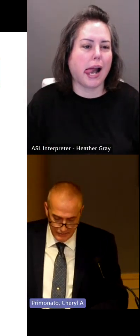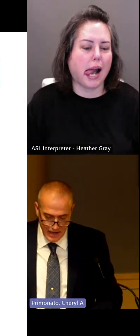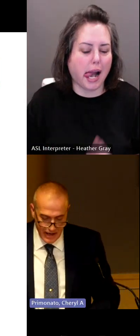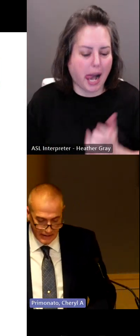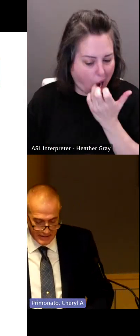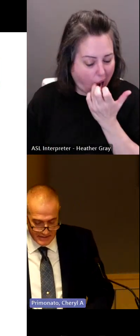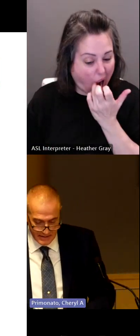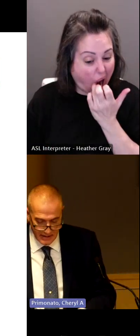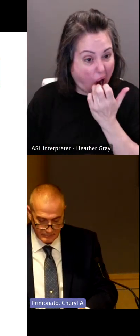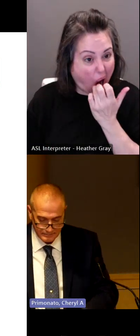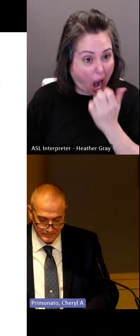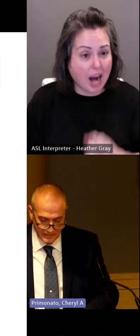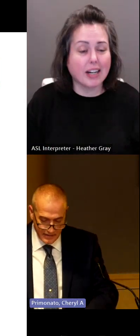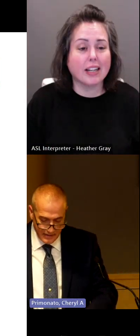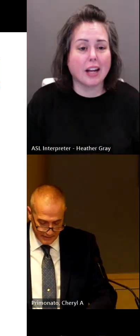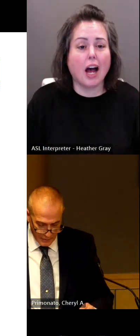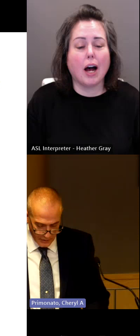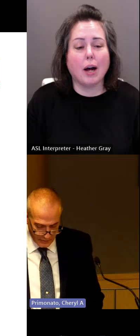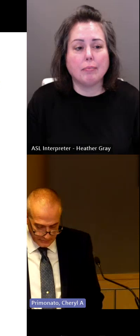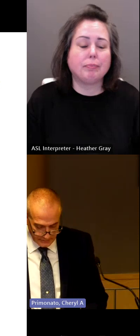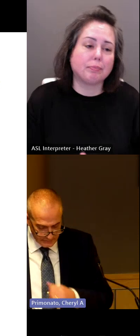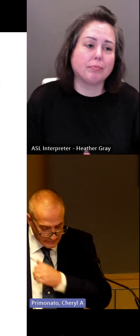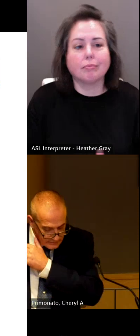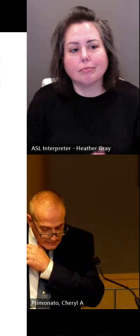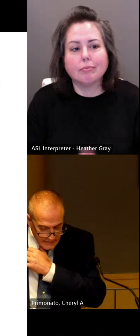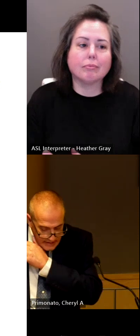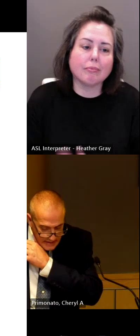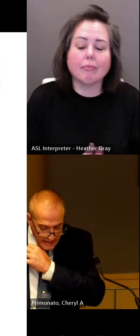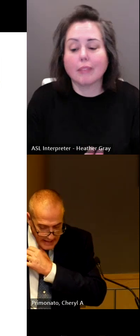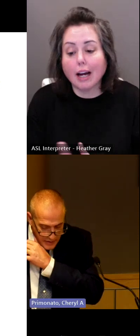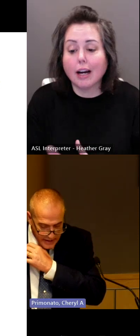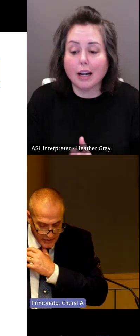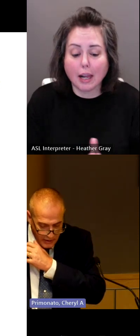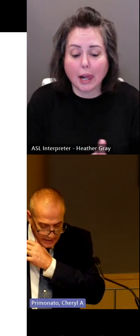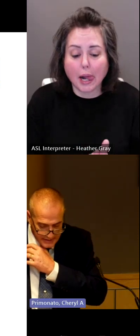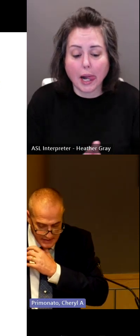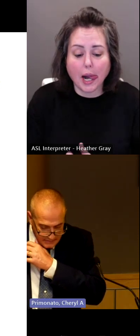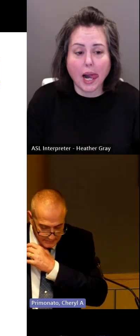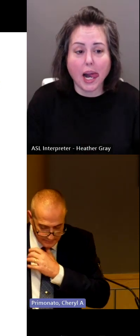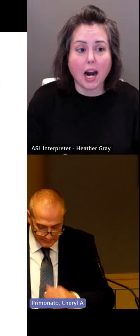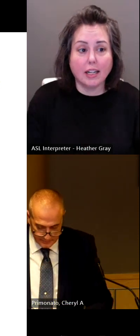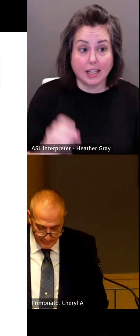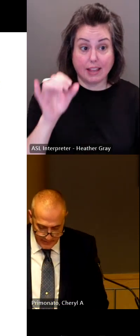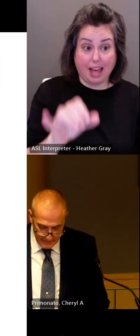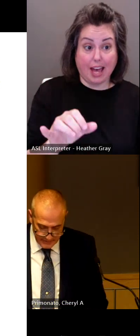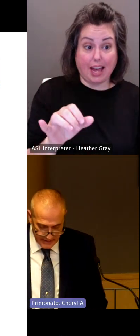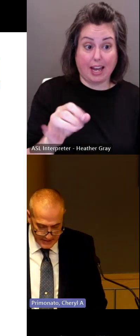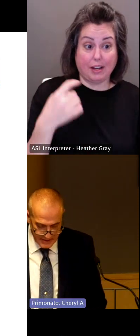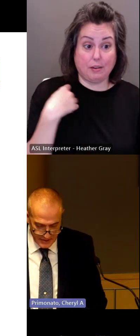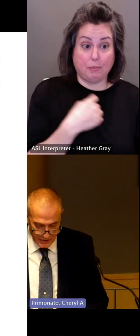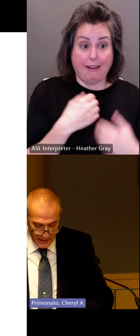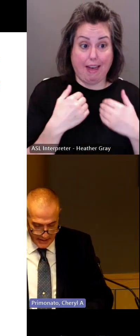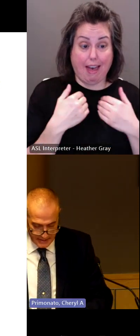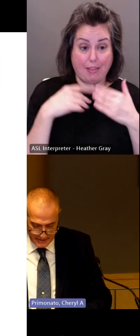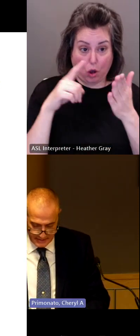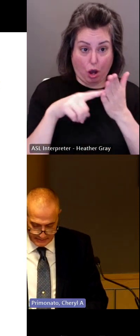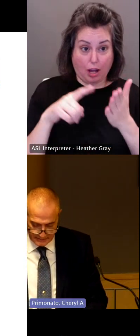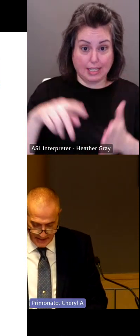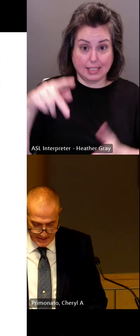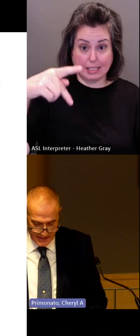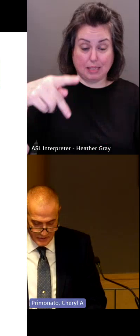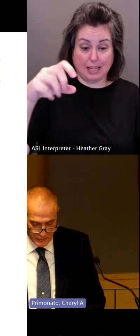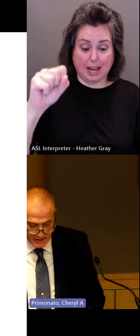Okay, the Jefferson highlights. There were 8 triennial audits that the SSO